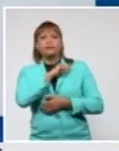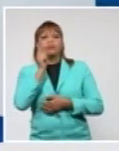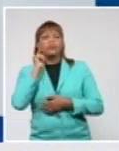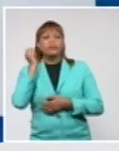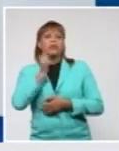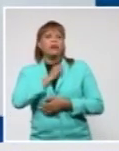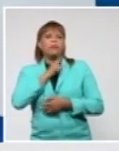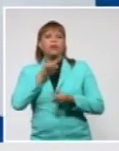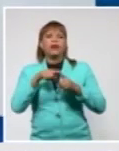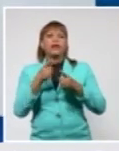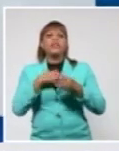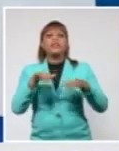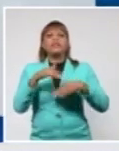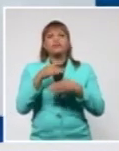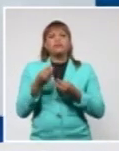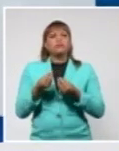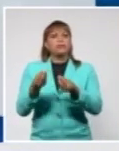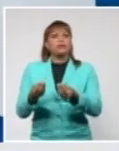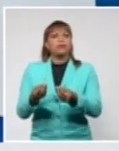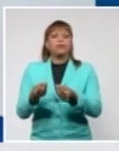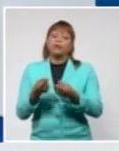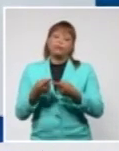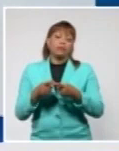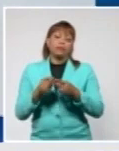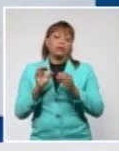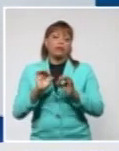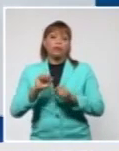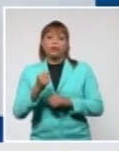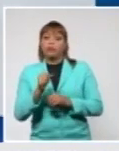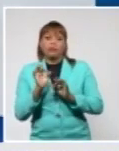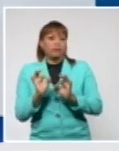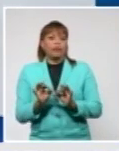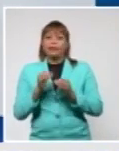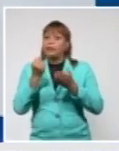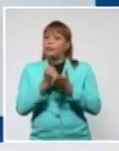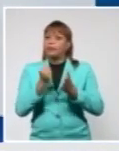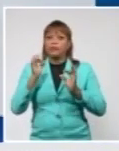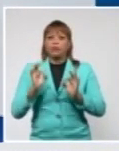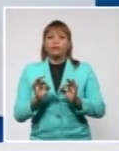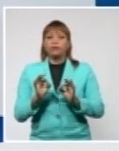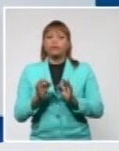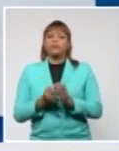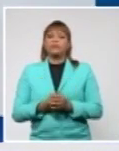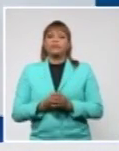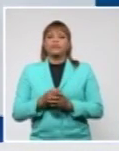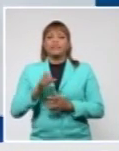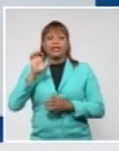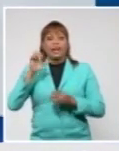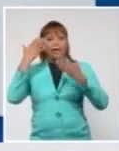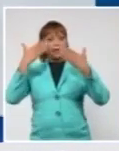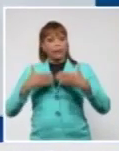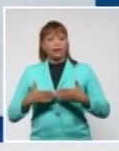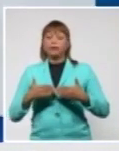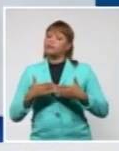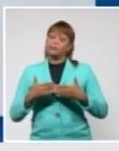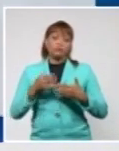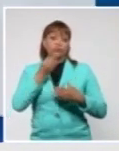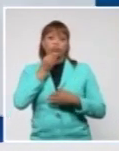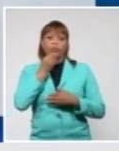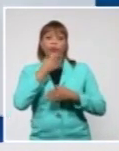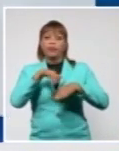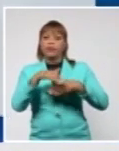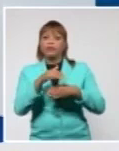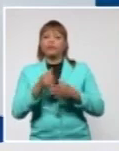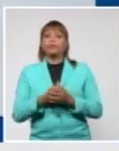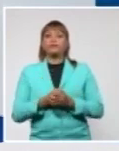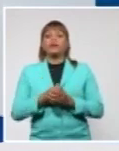Honda. The 9 cases from Havana belong to the municipalities of Regla with 4, San